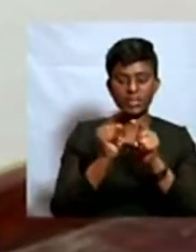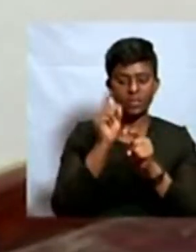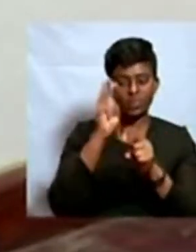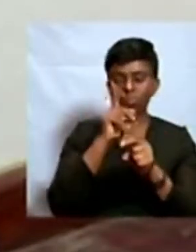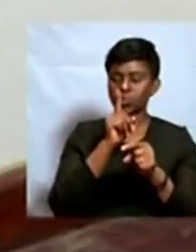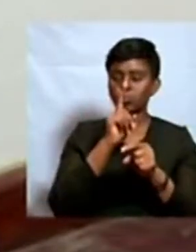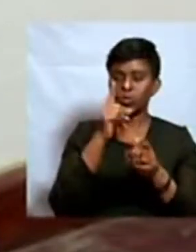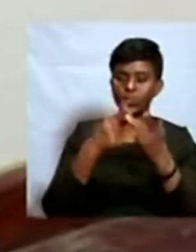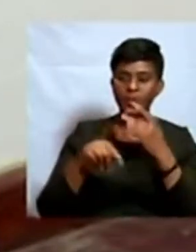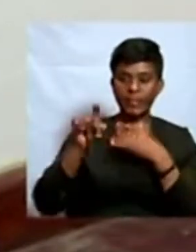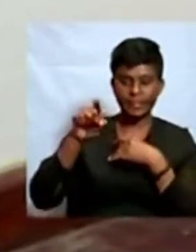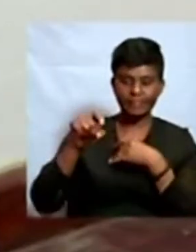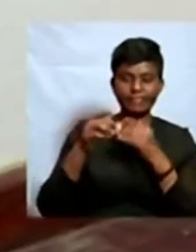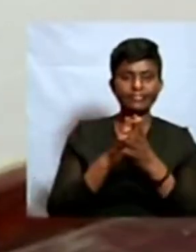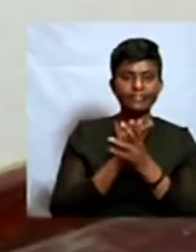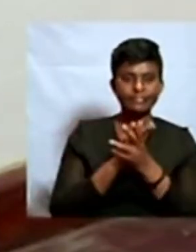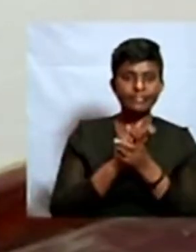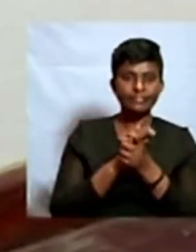really require